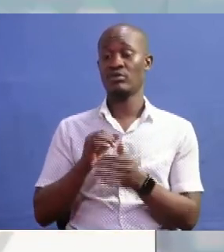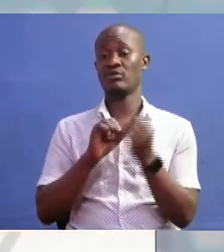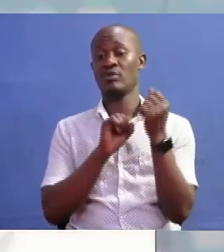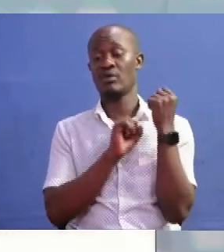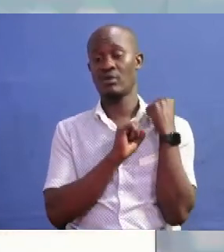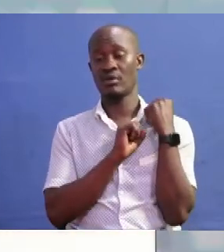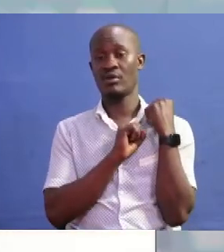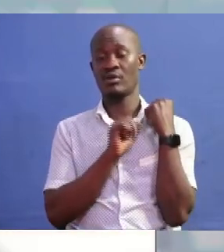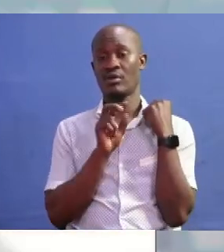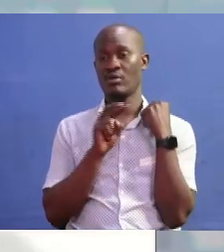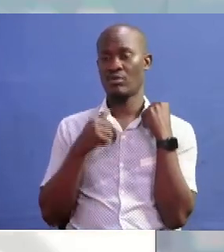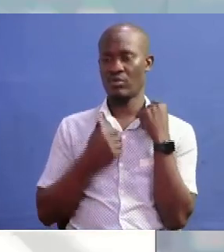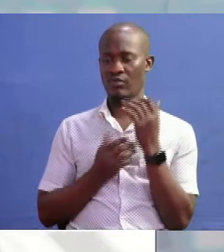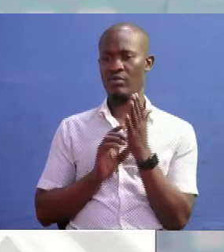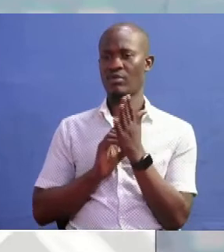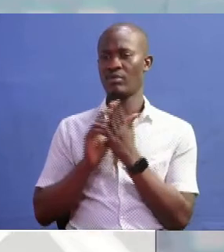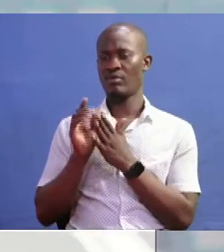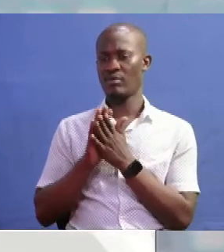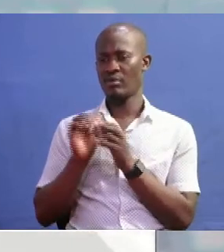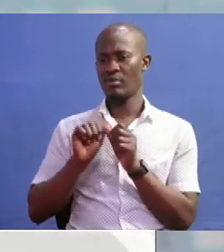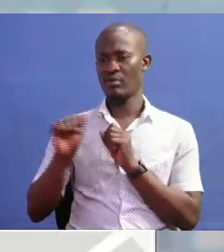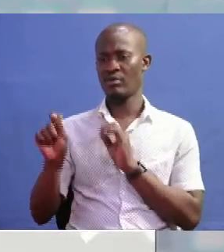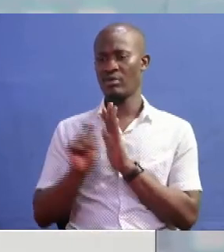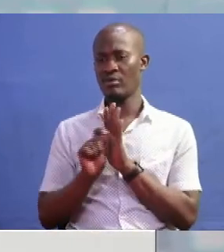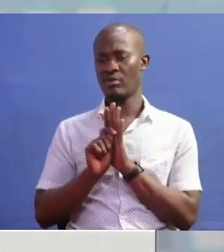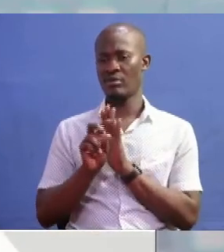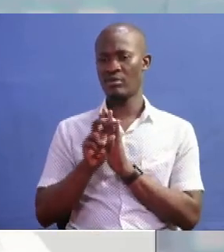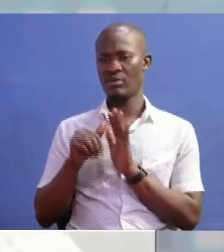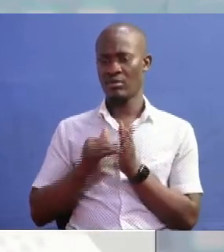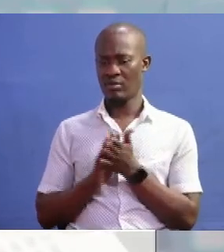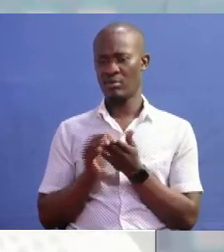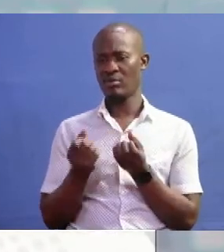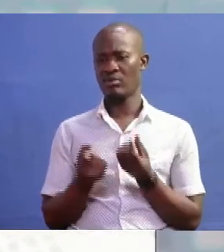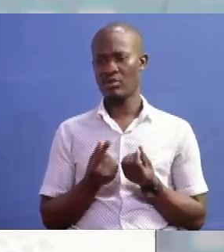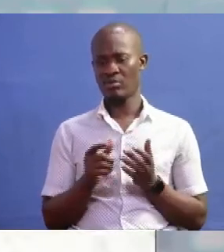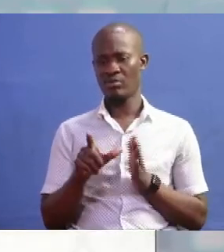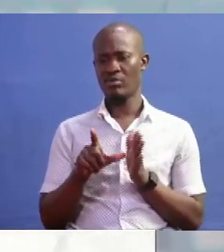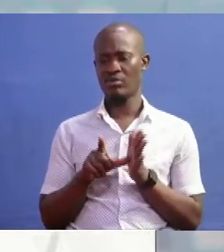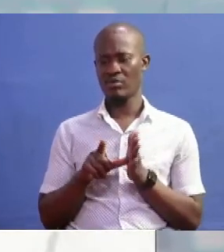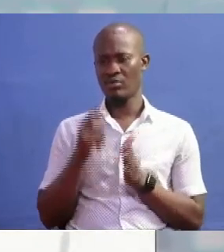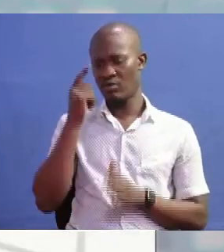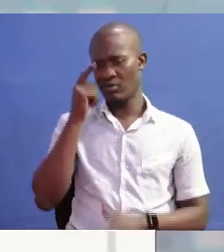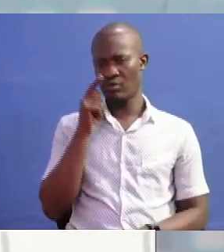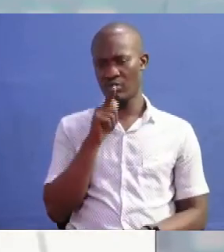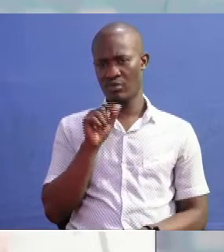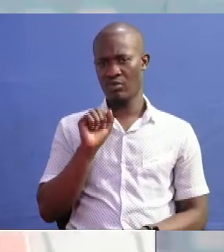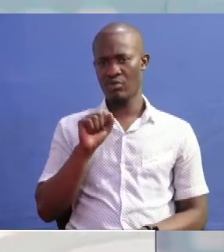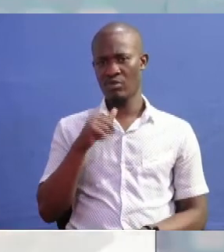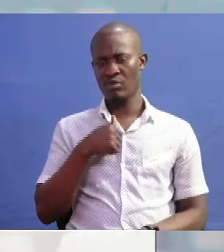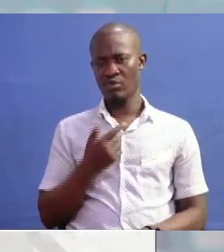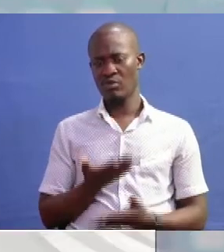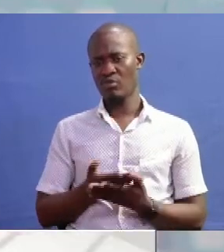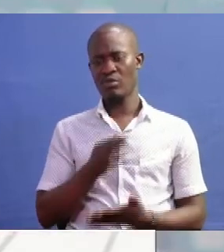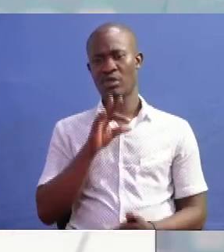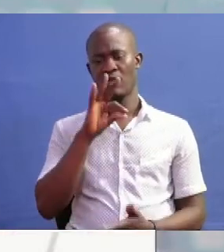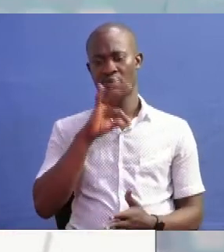for developments in the long term, if you're looking at affordable credit for you to be able to invest